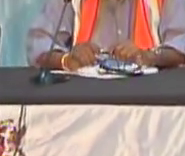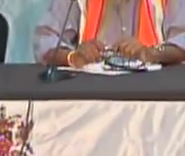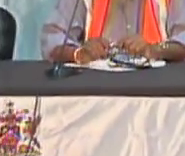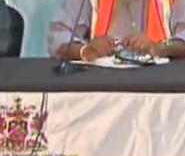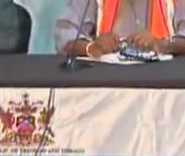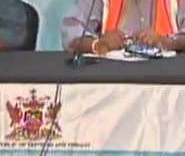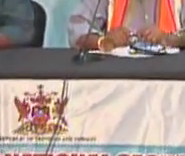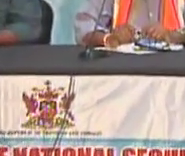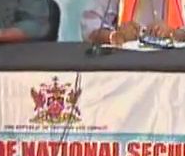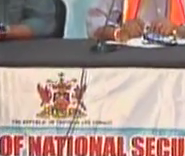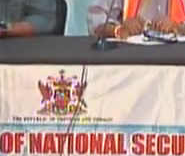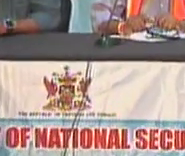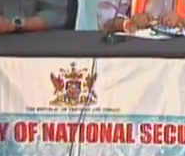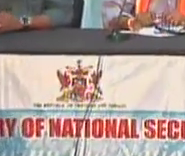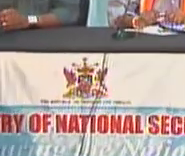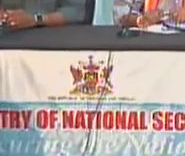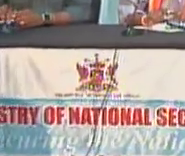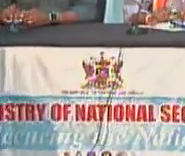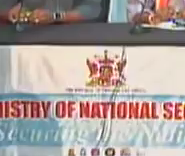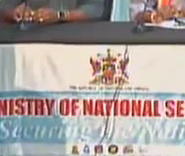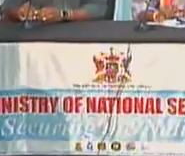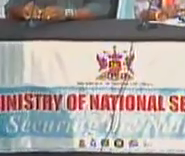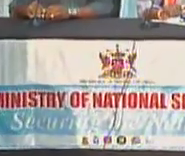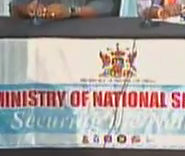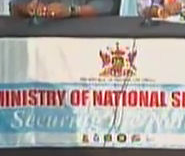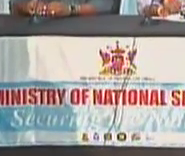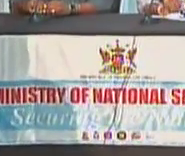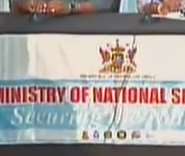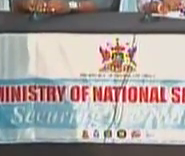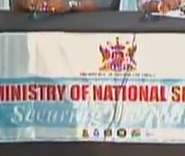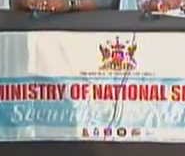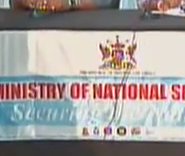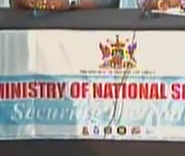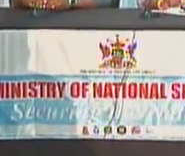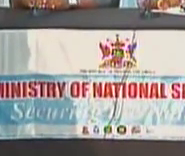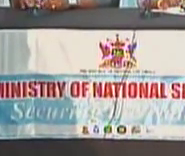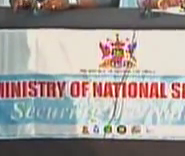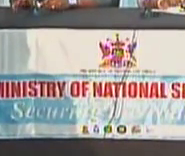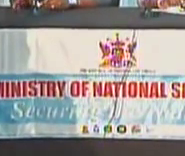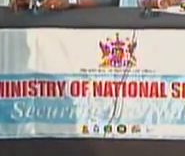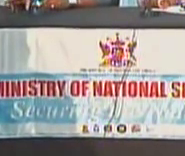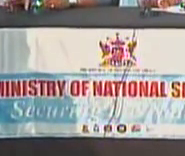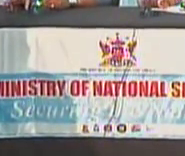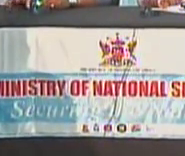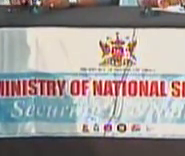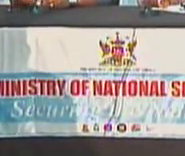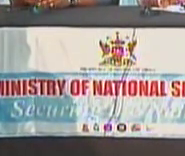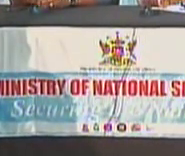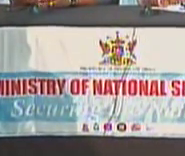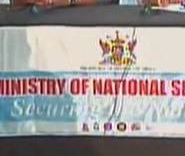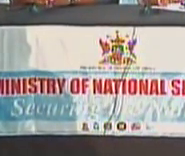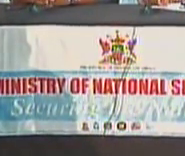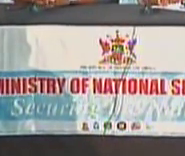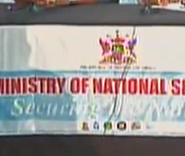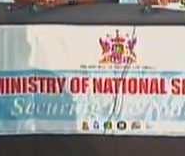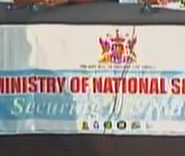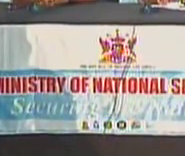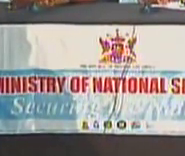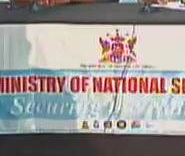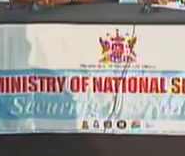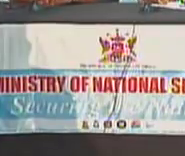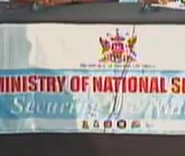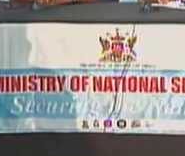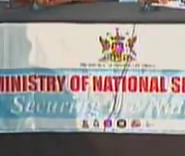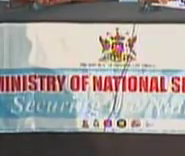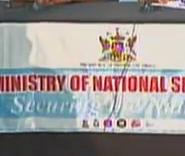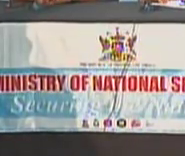and Fisheries, Minister Rohan Sinanan, Minister of Works and Transport, Minister Sherry Cockburn-Critchlow, Minister